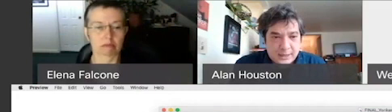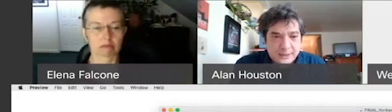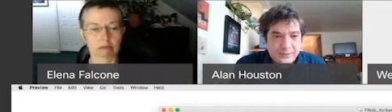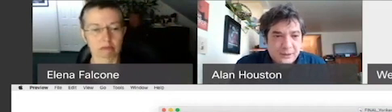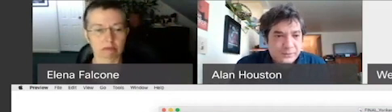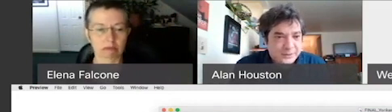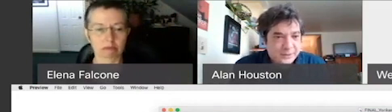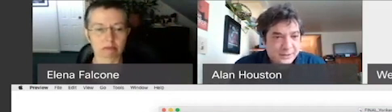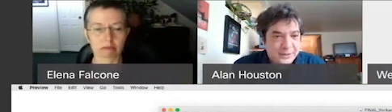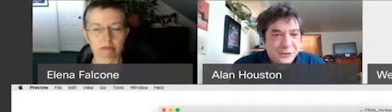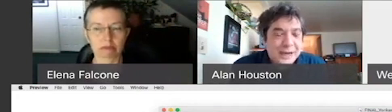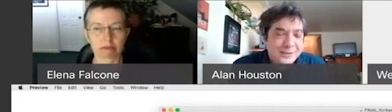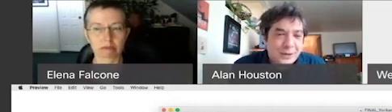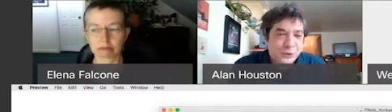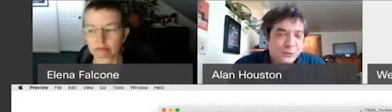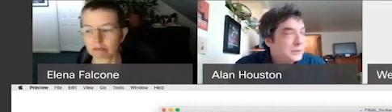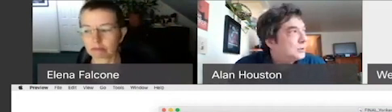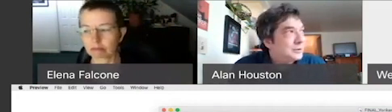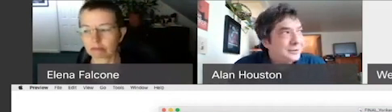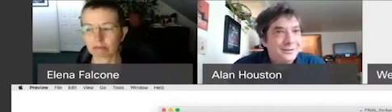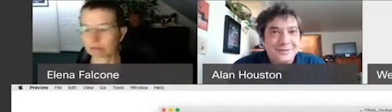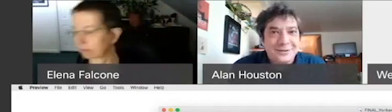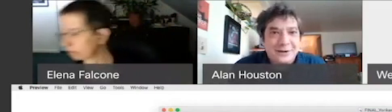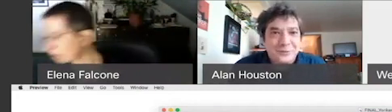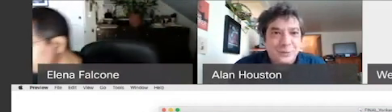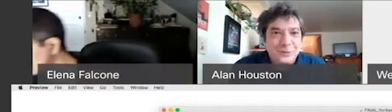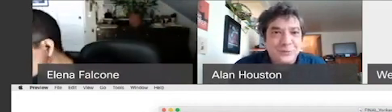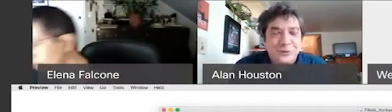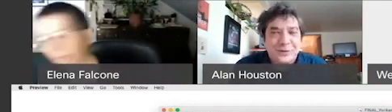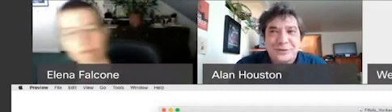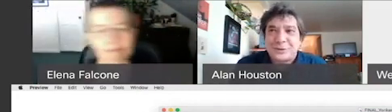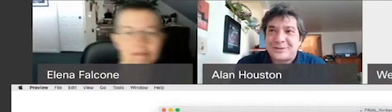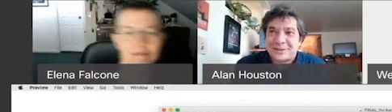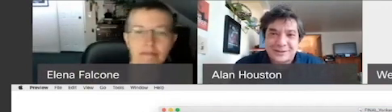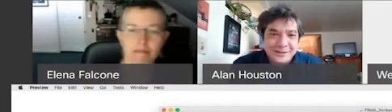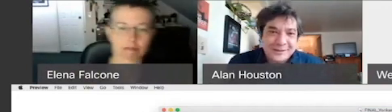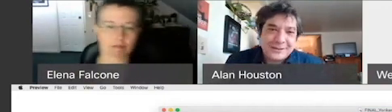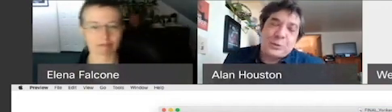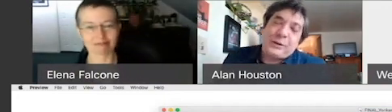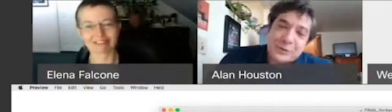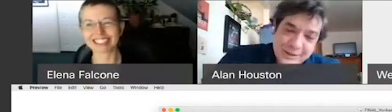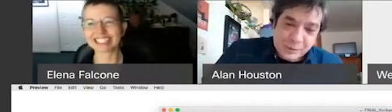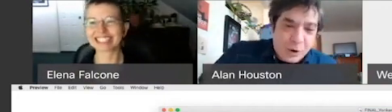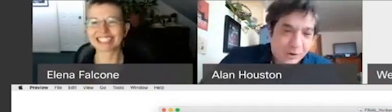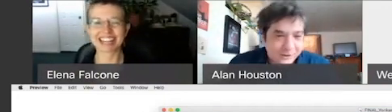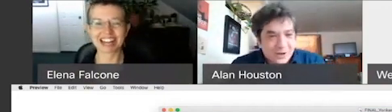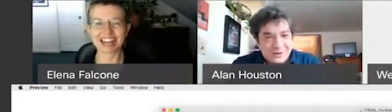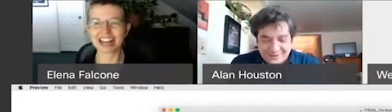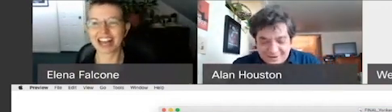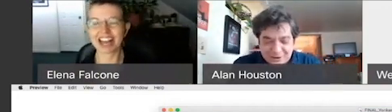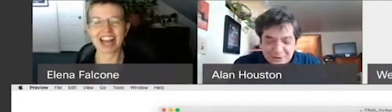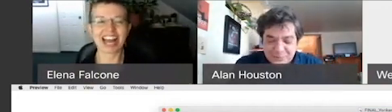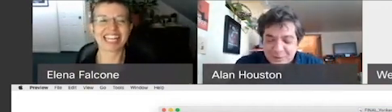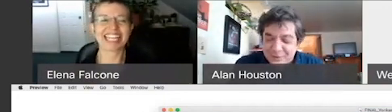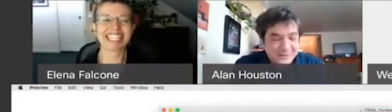this senior chat time, which we are kind of referring to as a 21st century party line. But